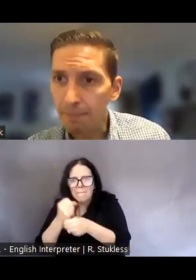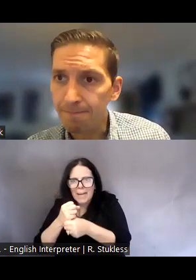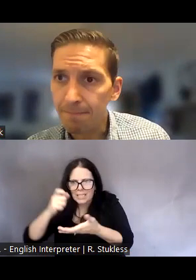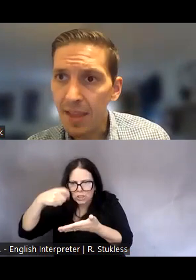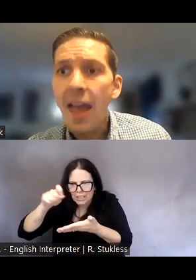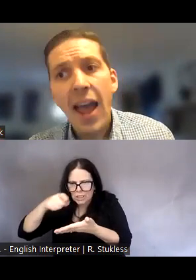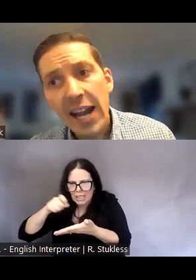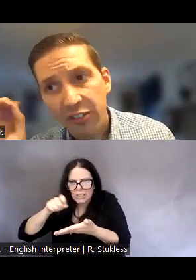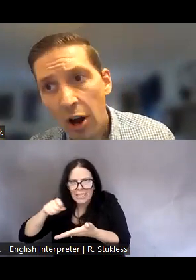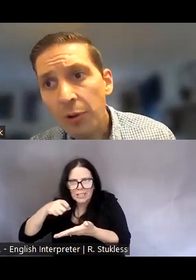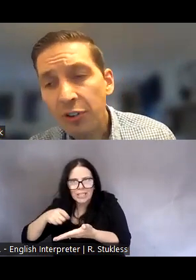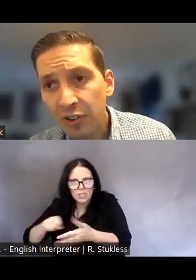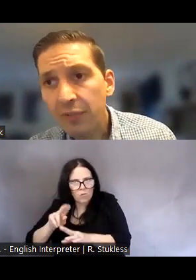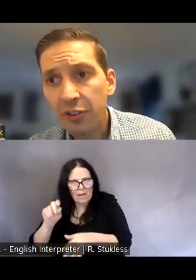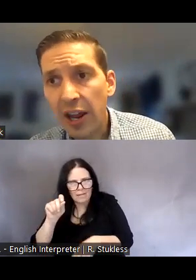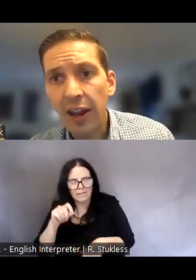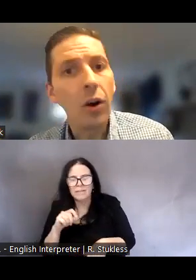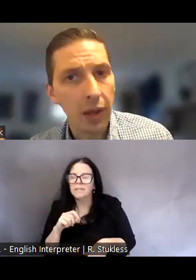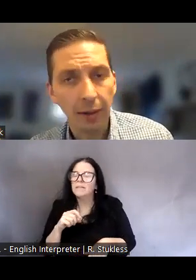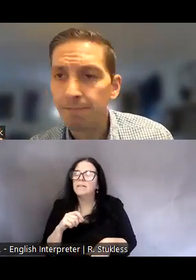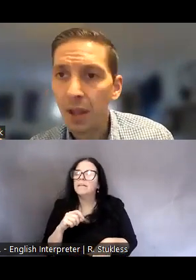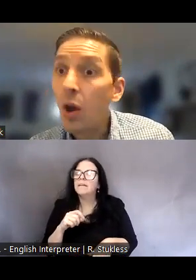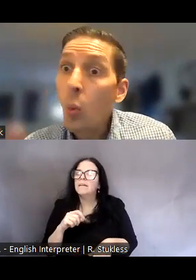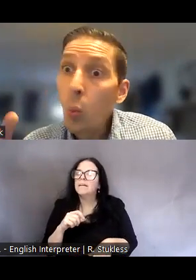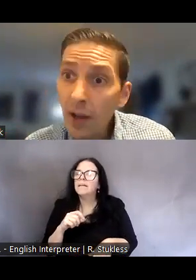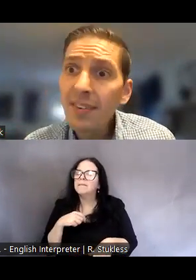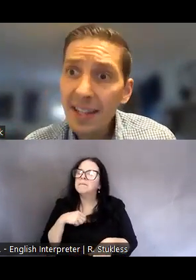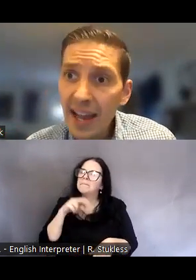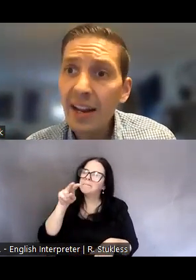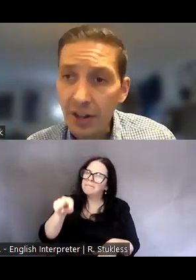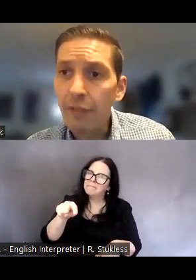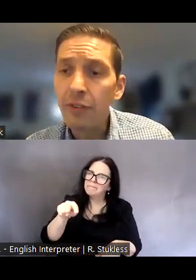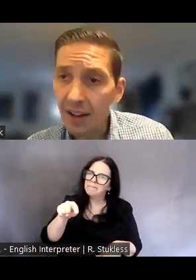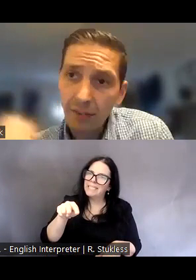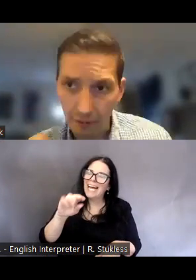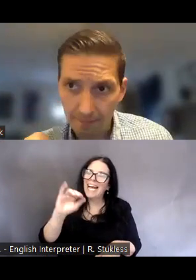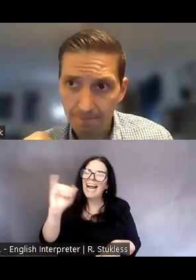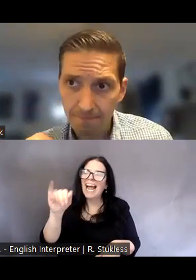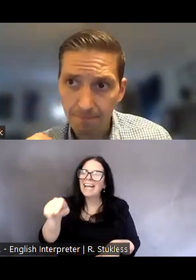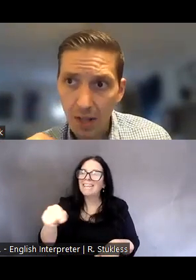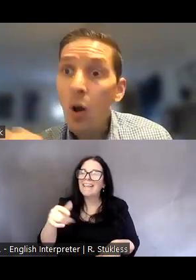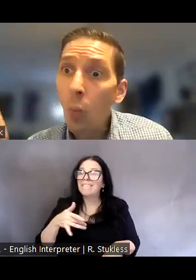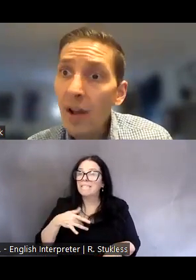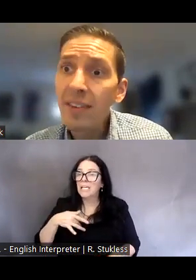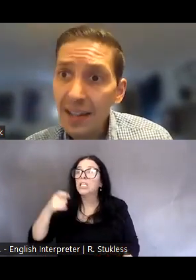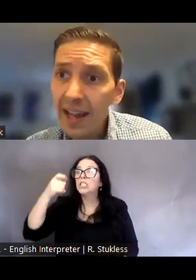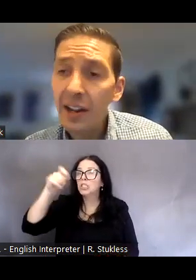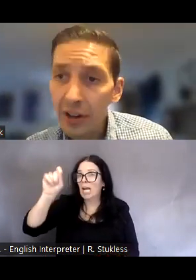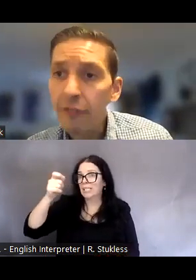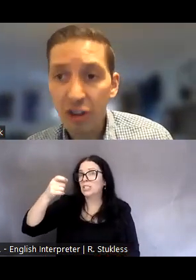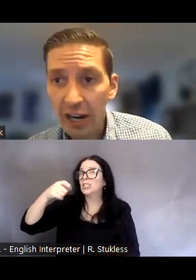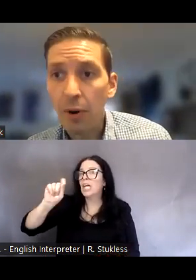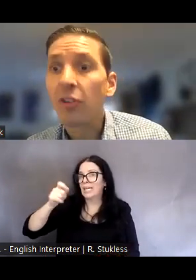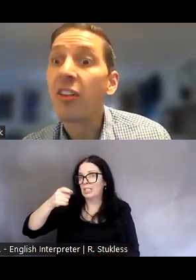pad of paper. And it's almost as if they're saying, okay, once I get enough ticks, once I